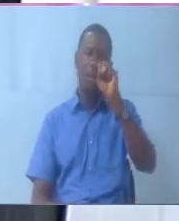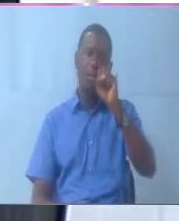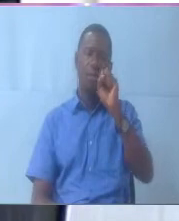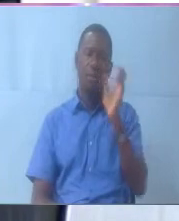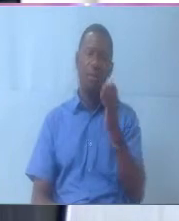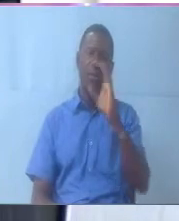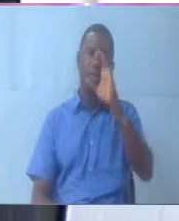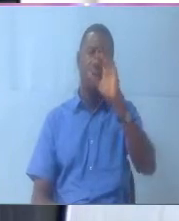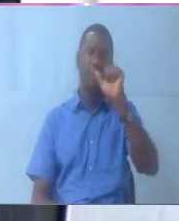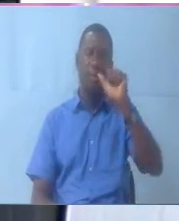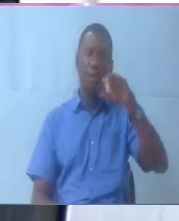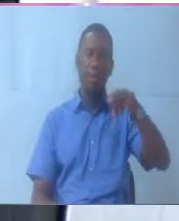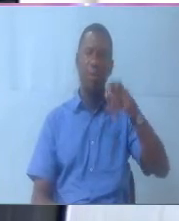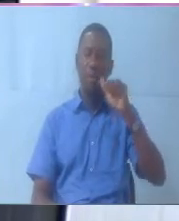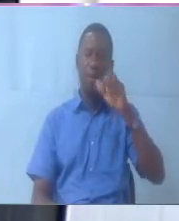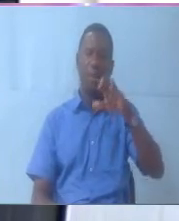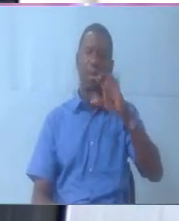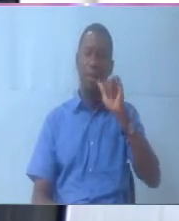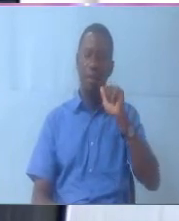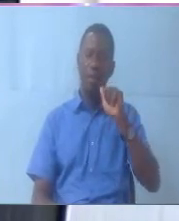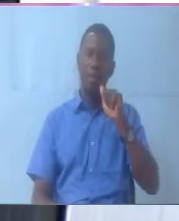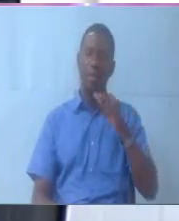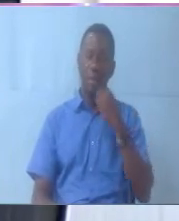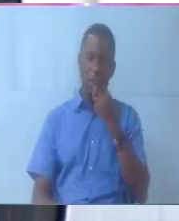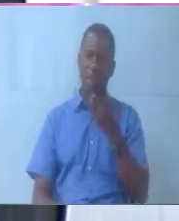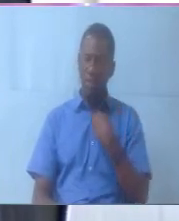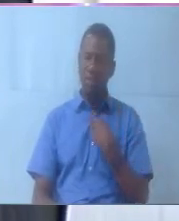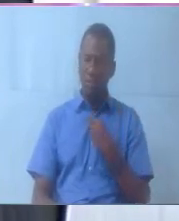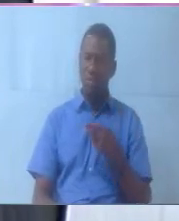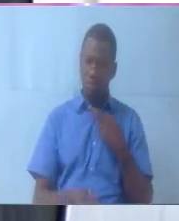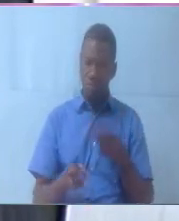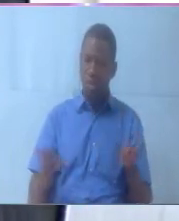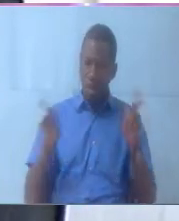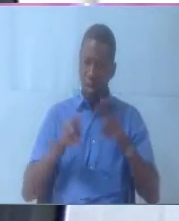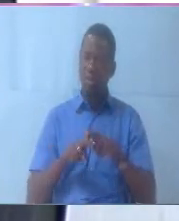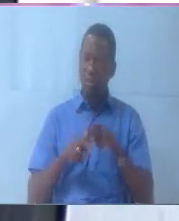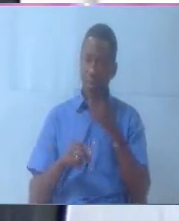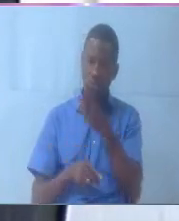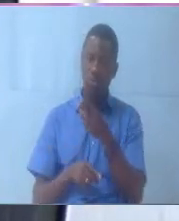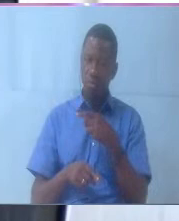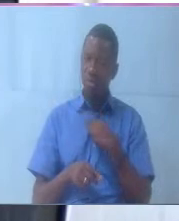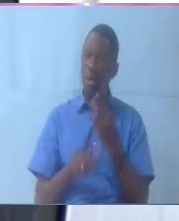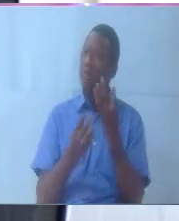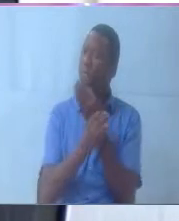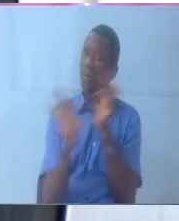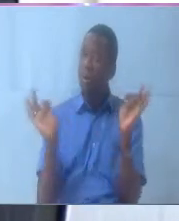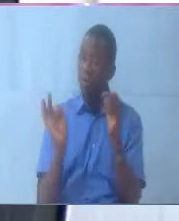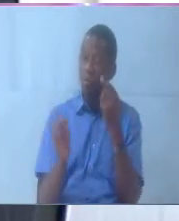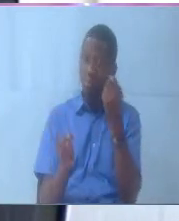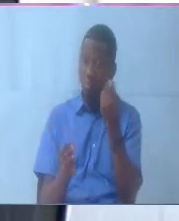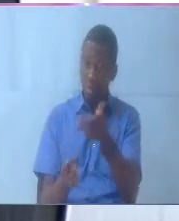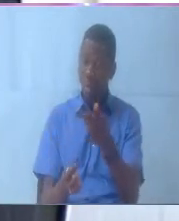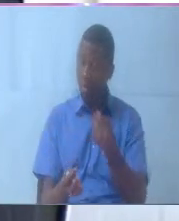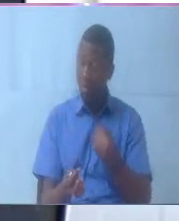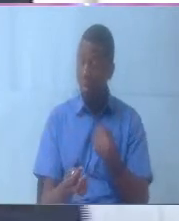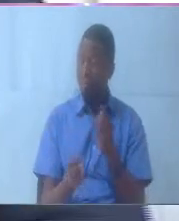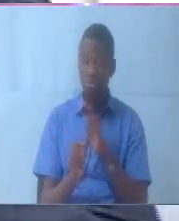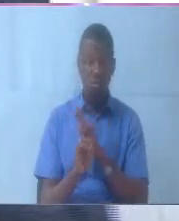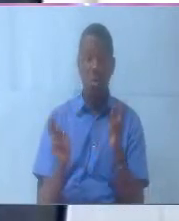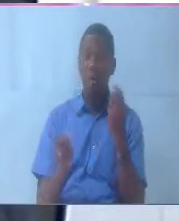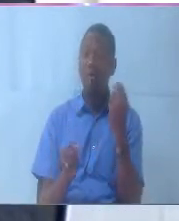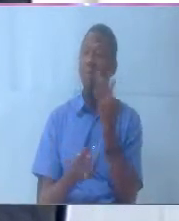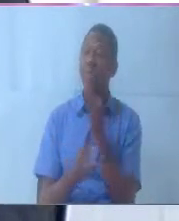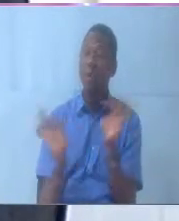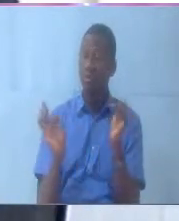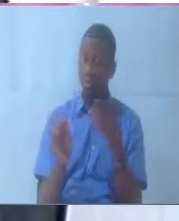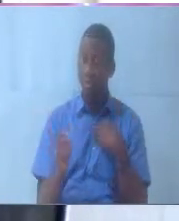Satara etenjola. So we went to Brikama Magistrates Court. Tata Brikama magistrate kiti bundala. I thought I was going